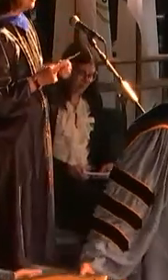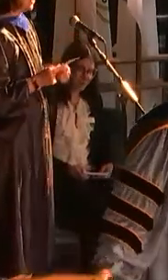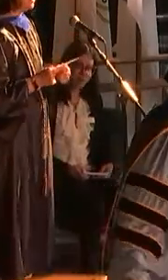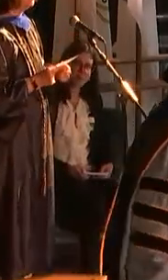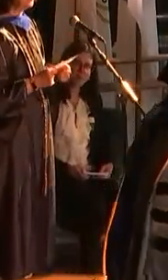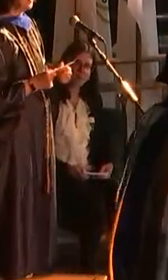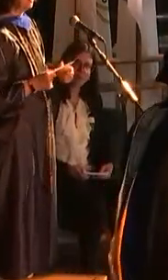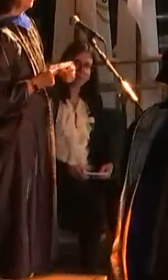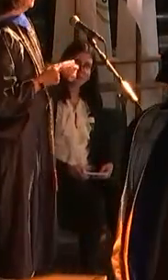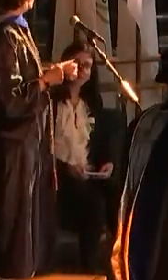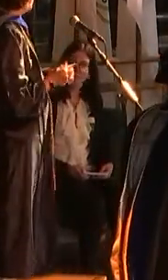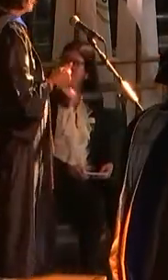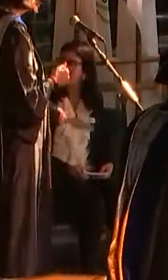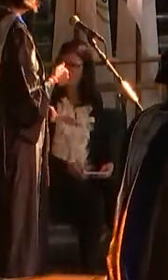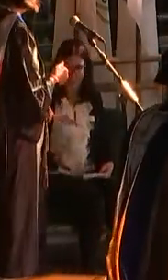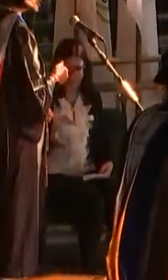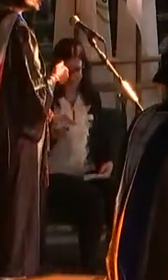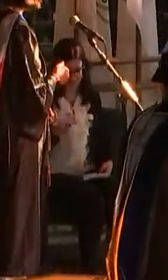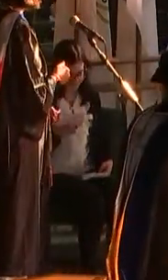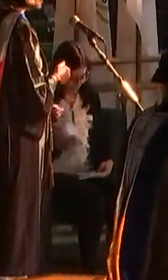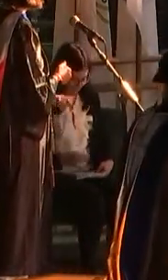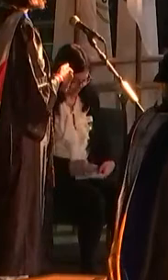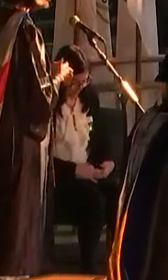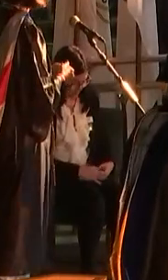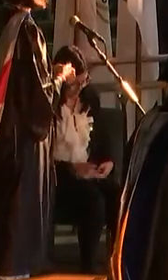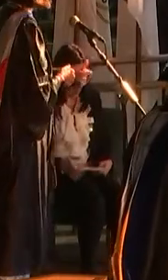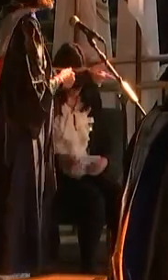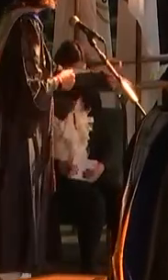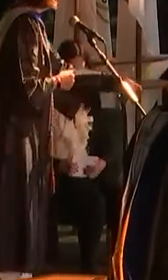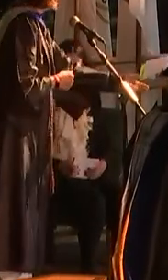Corey James Young.